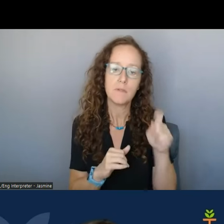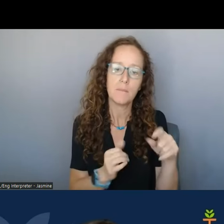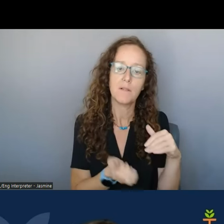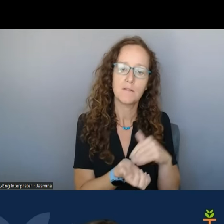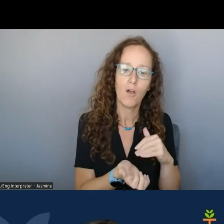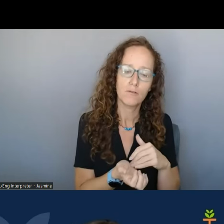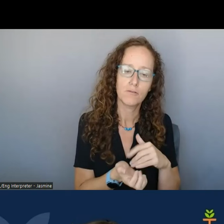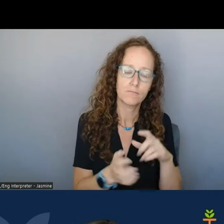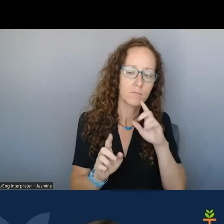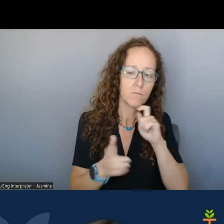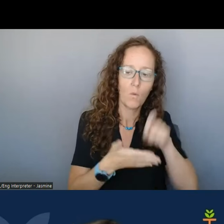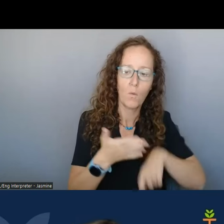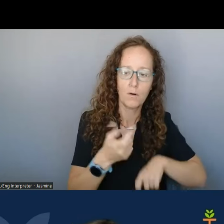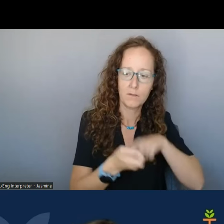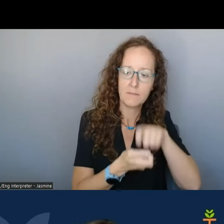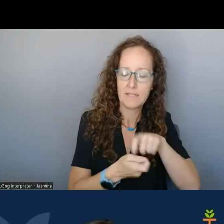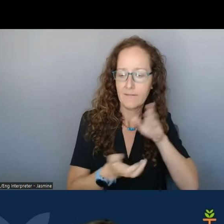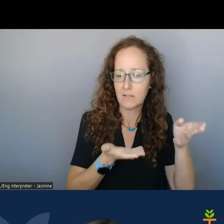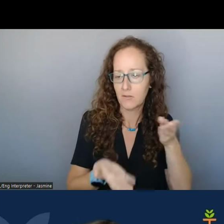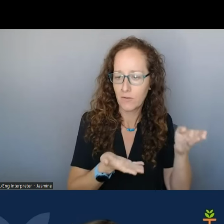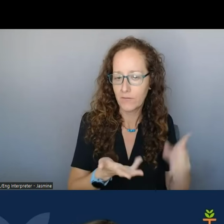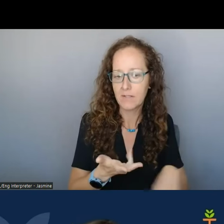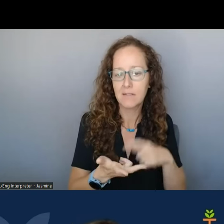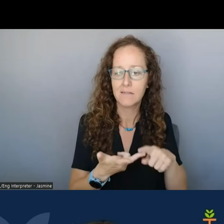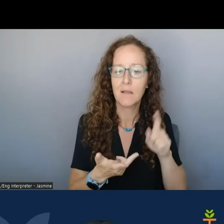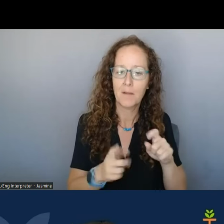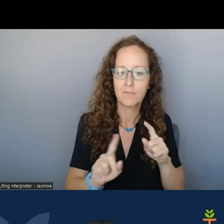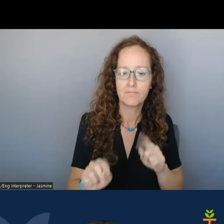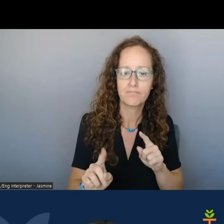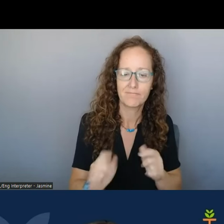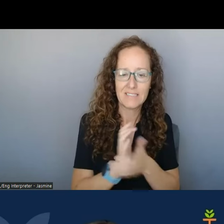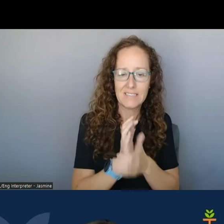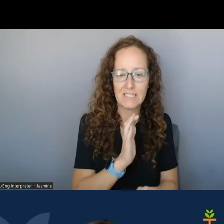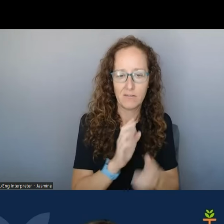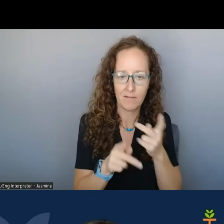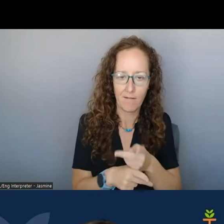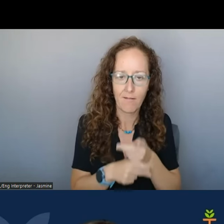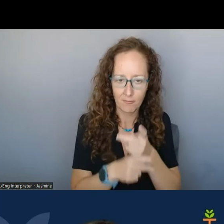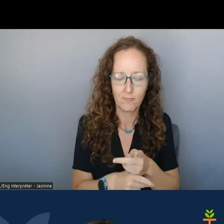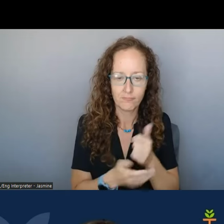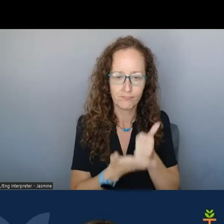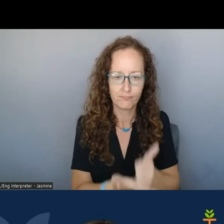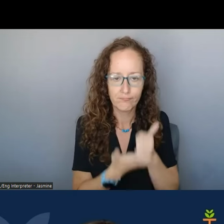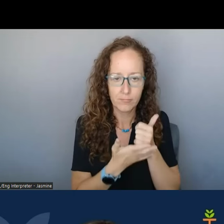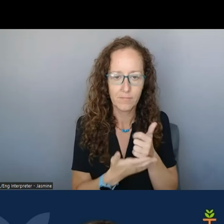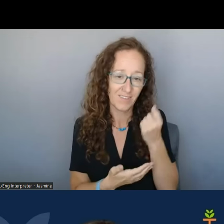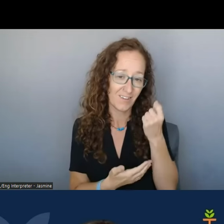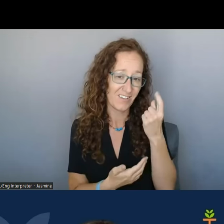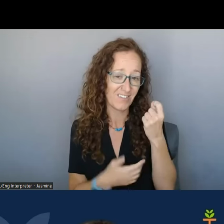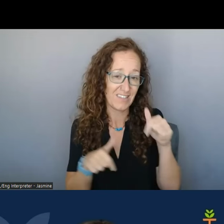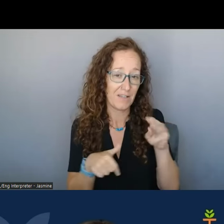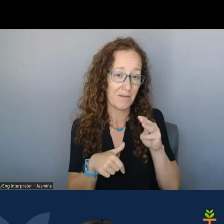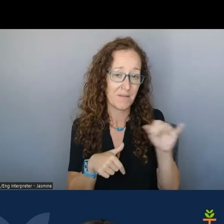intermittent skilled care. One thing to note here is that Minnesota does have a limited number of Medicare certified home care